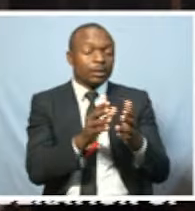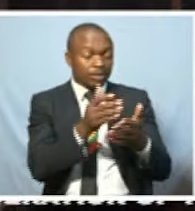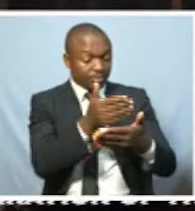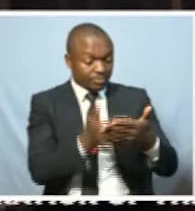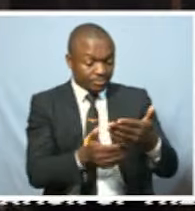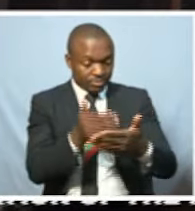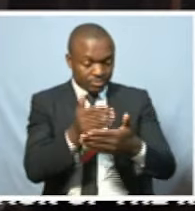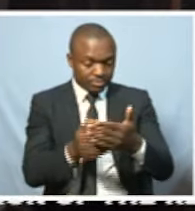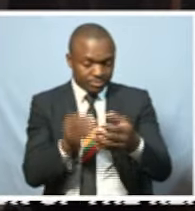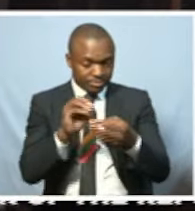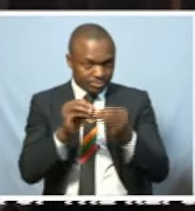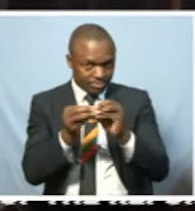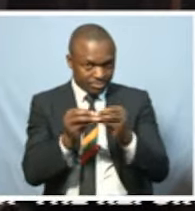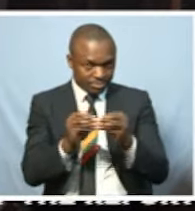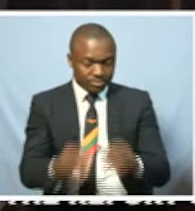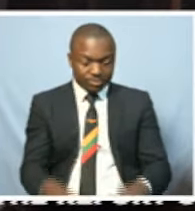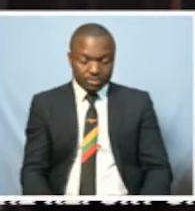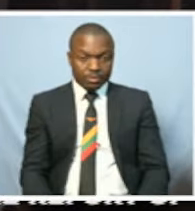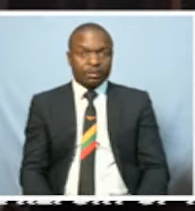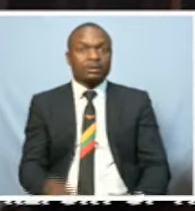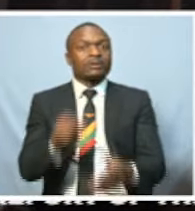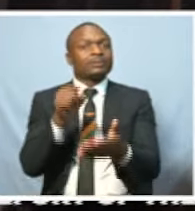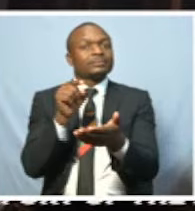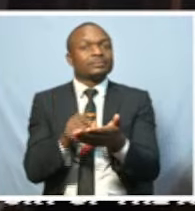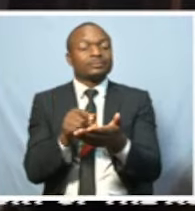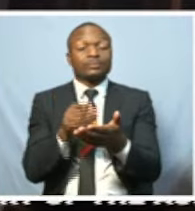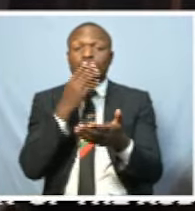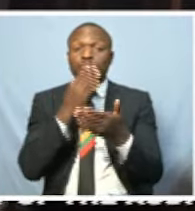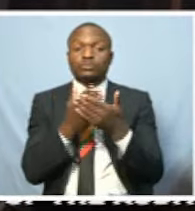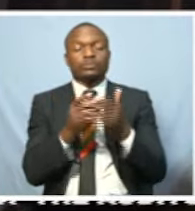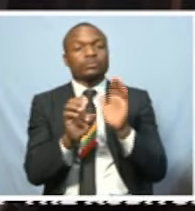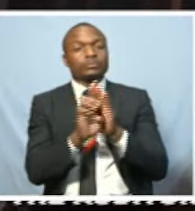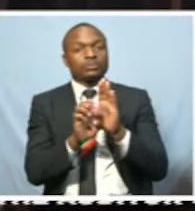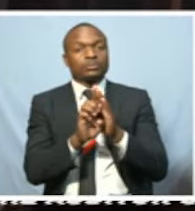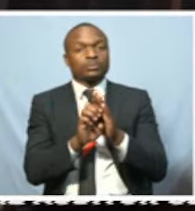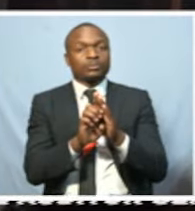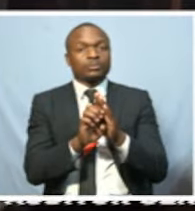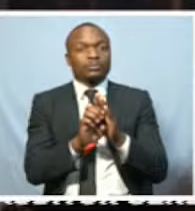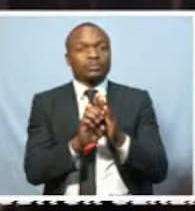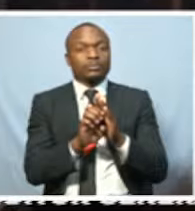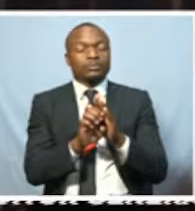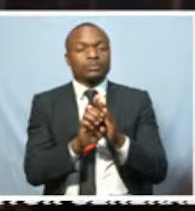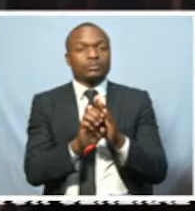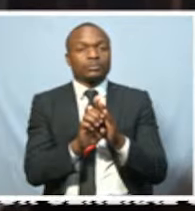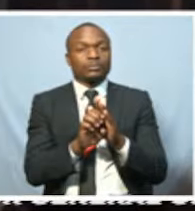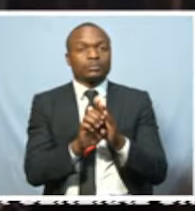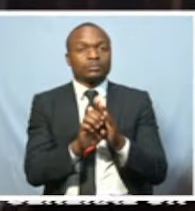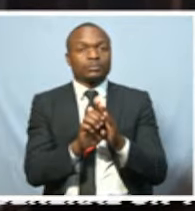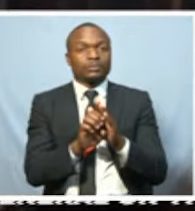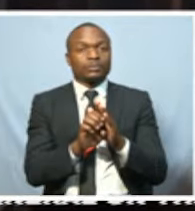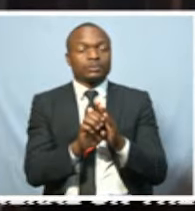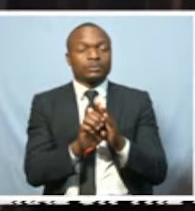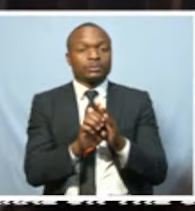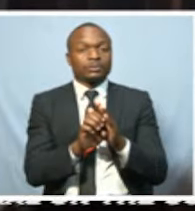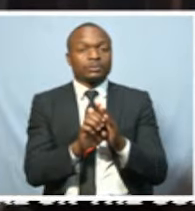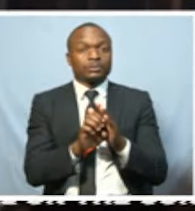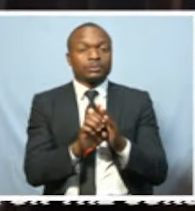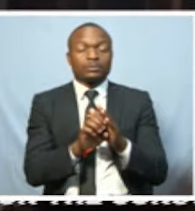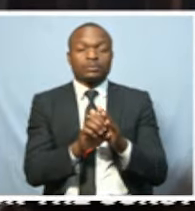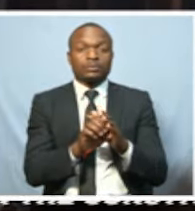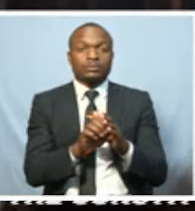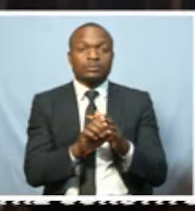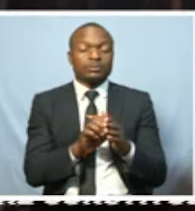on. So this is a very good example of efficiency. The same day, they go to site, do all these works,